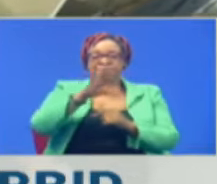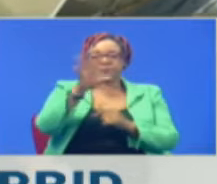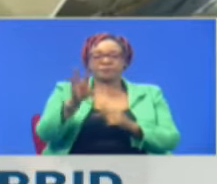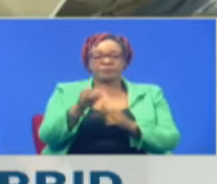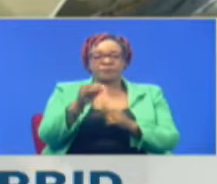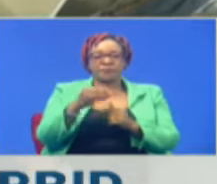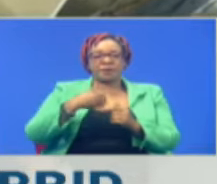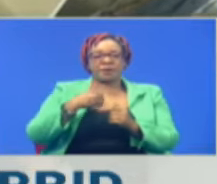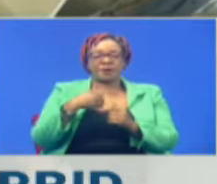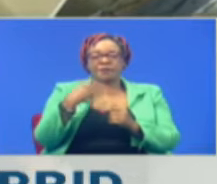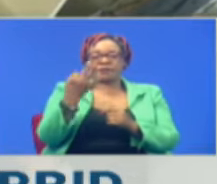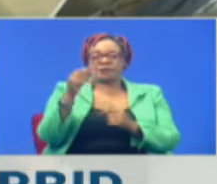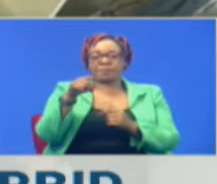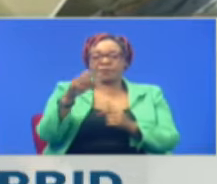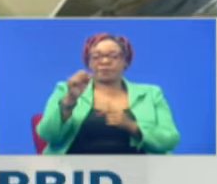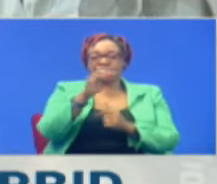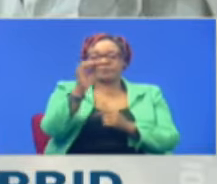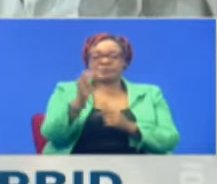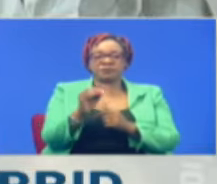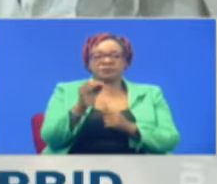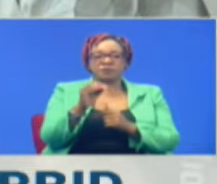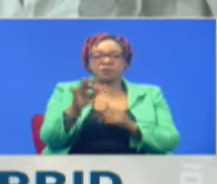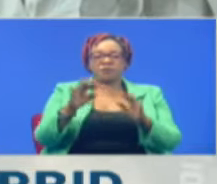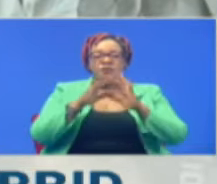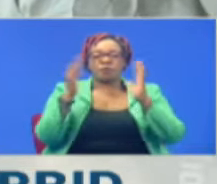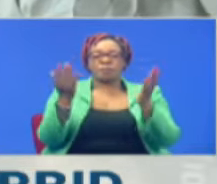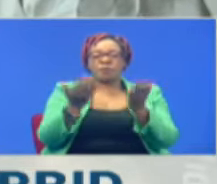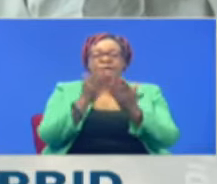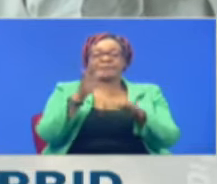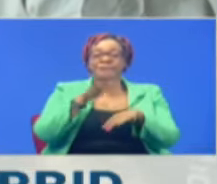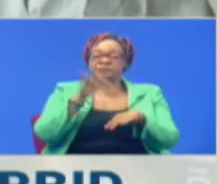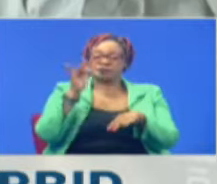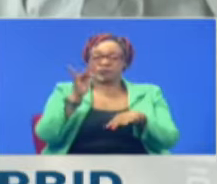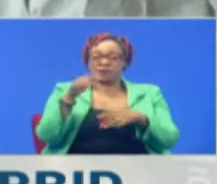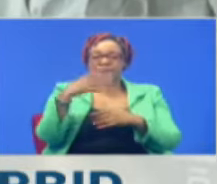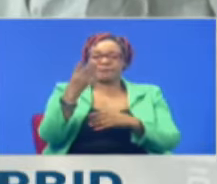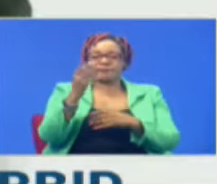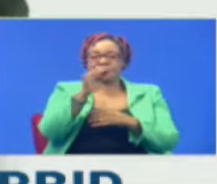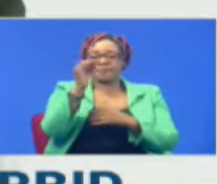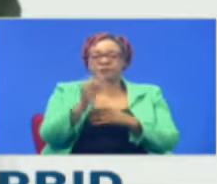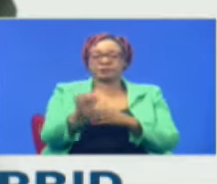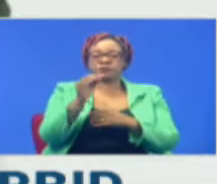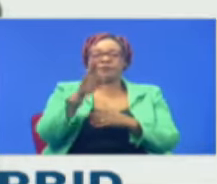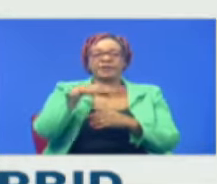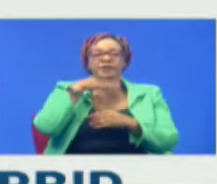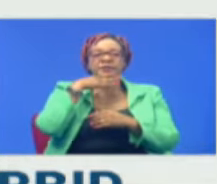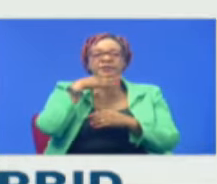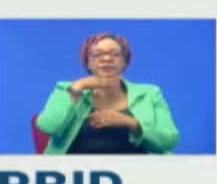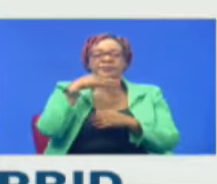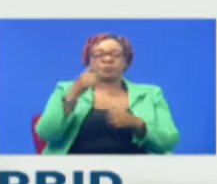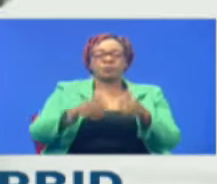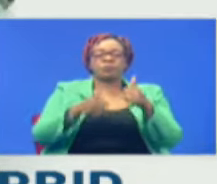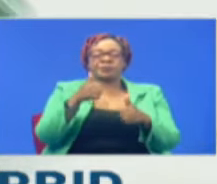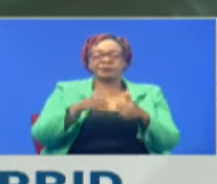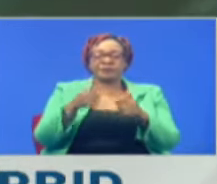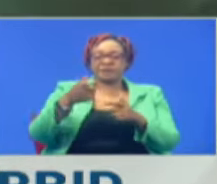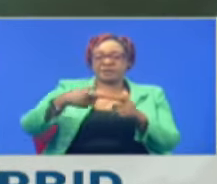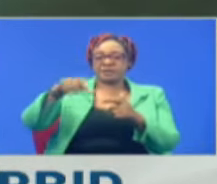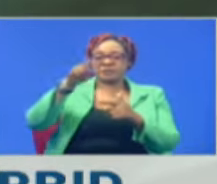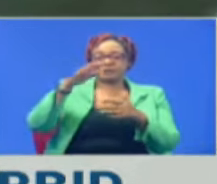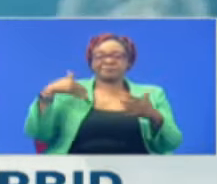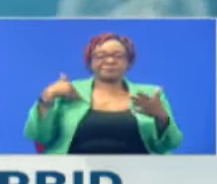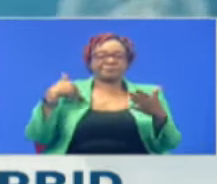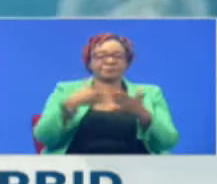for 3.5% of global infections and 4% of global deaths, which have increased in the past few